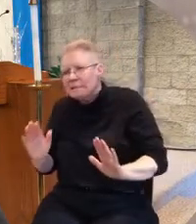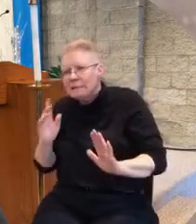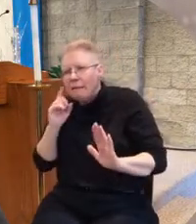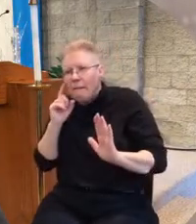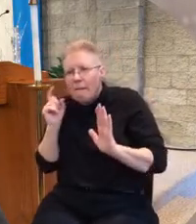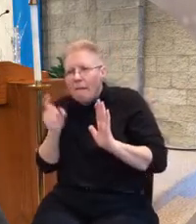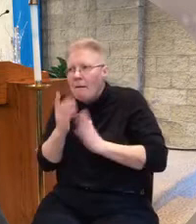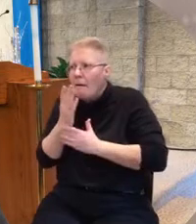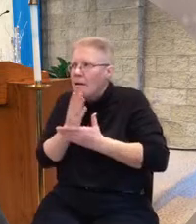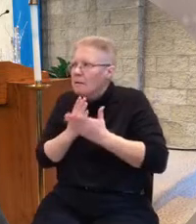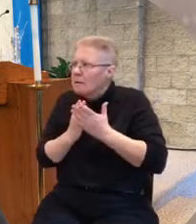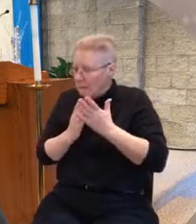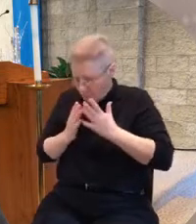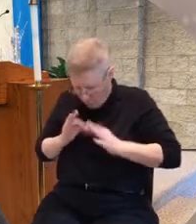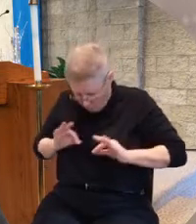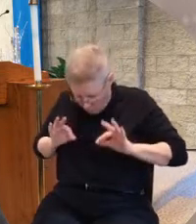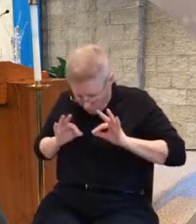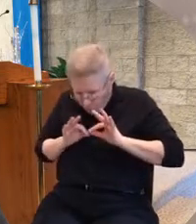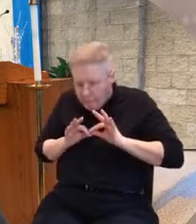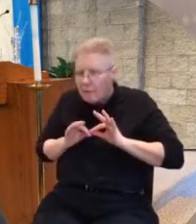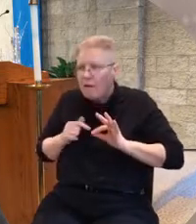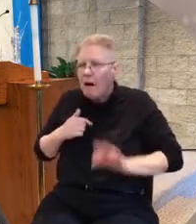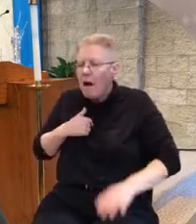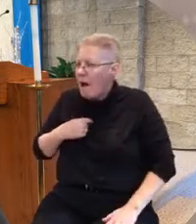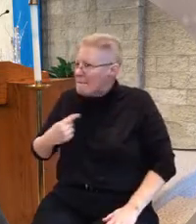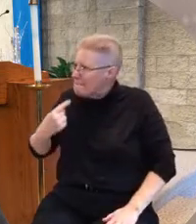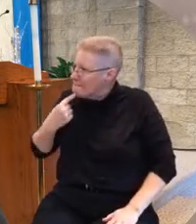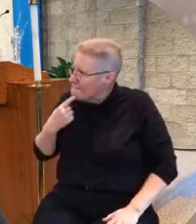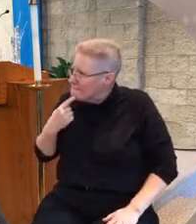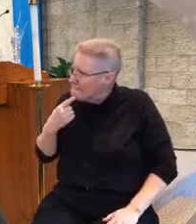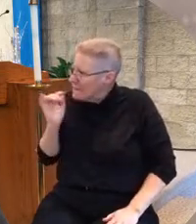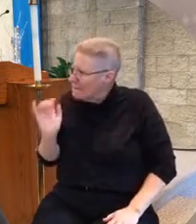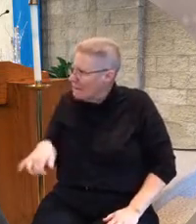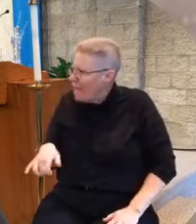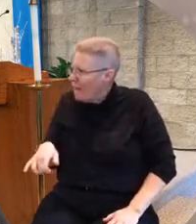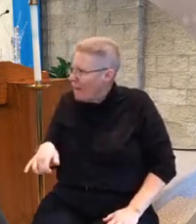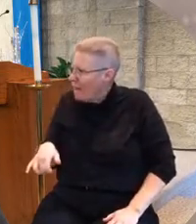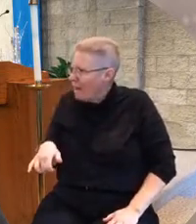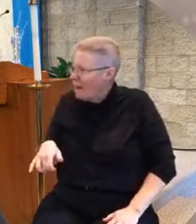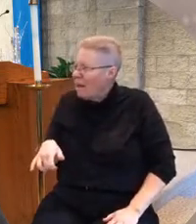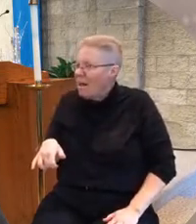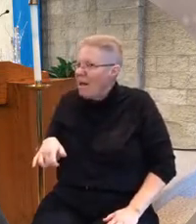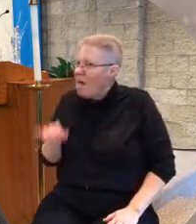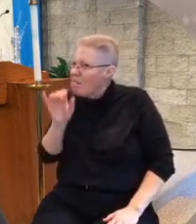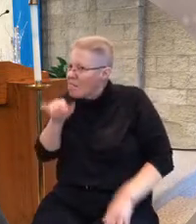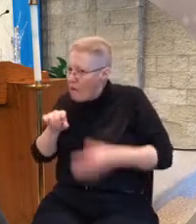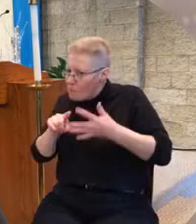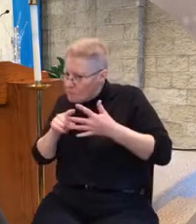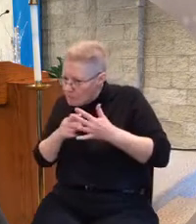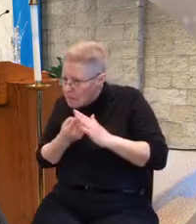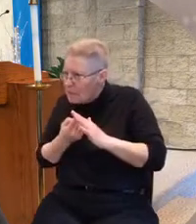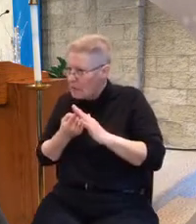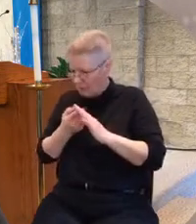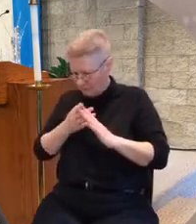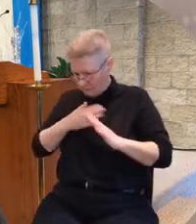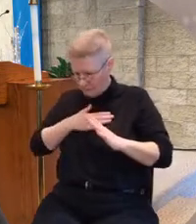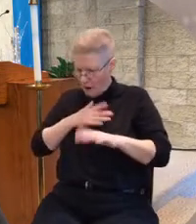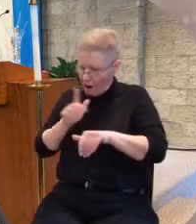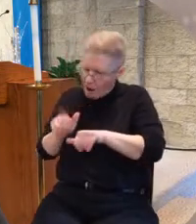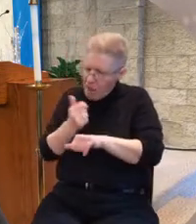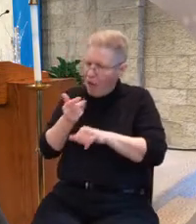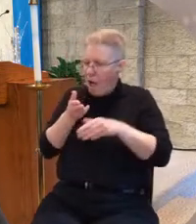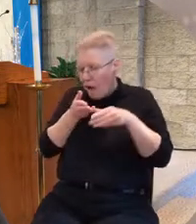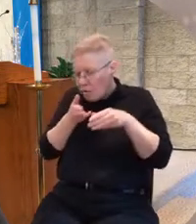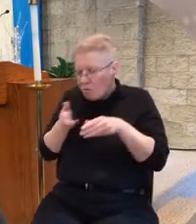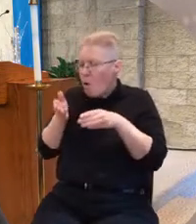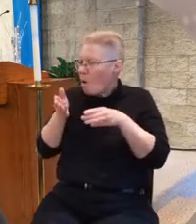worthiness. And I became homesick for that. And that was the beginning of my long road. Sometimes it's a long